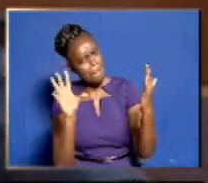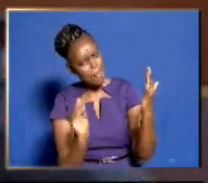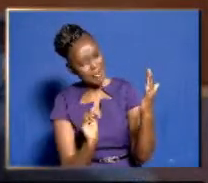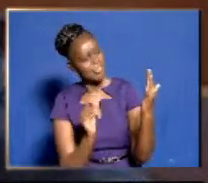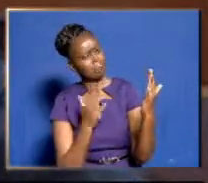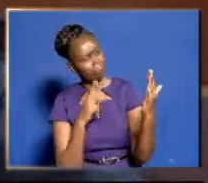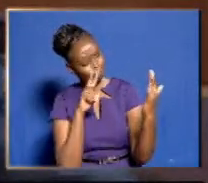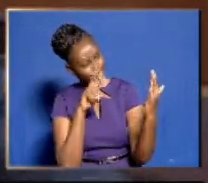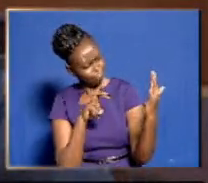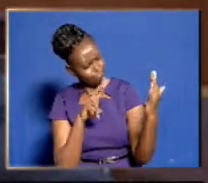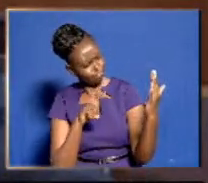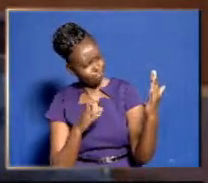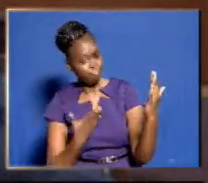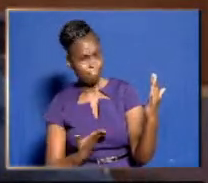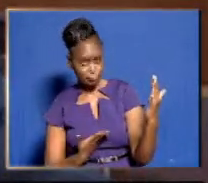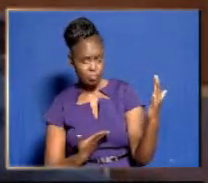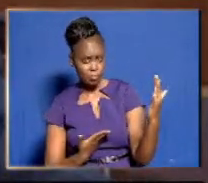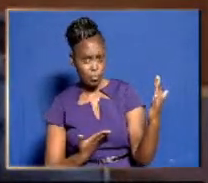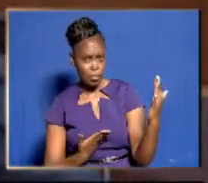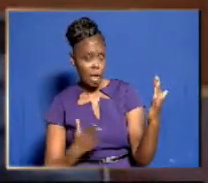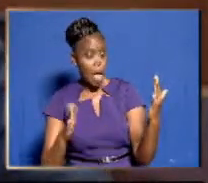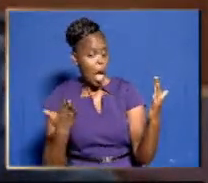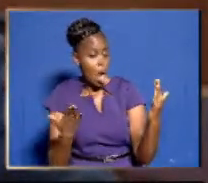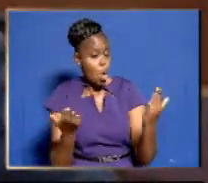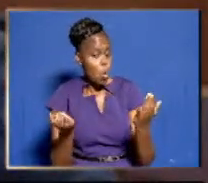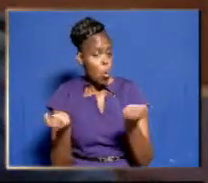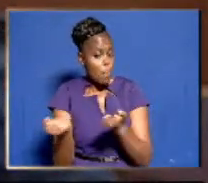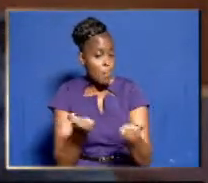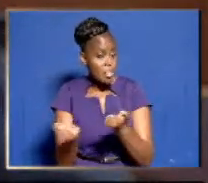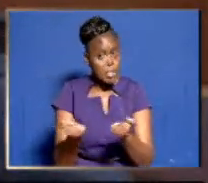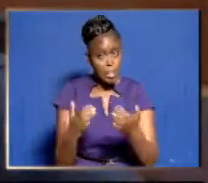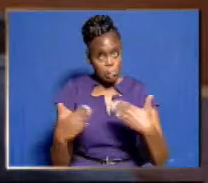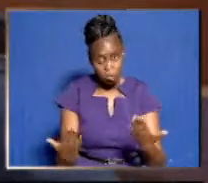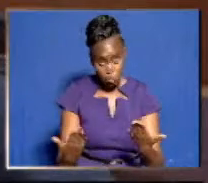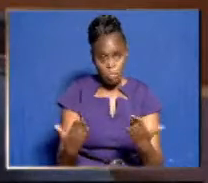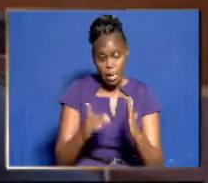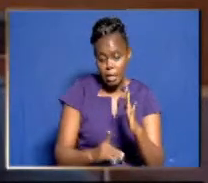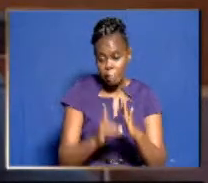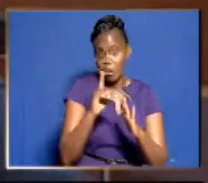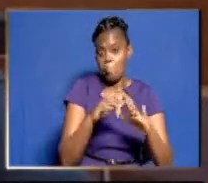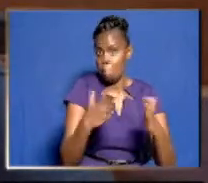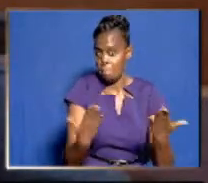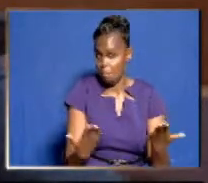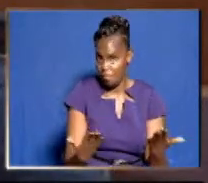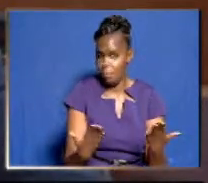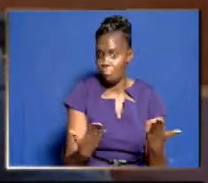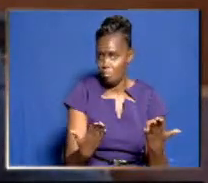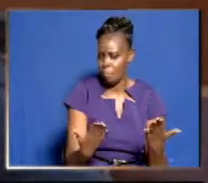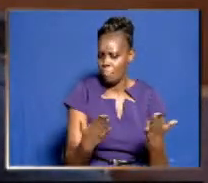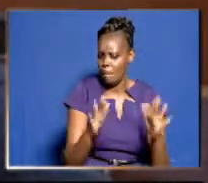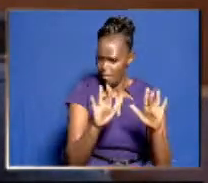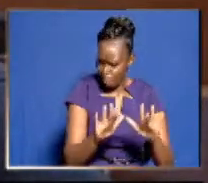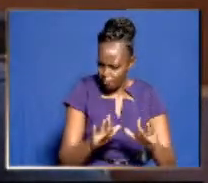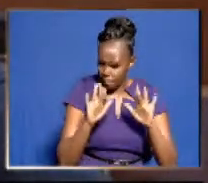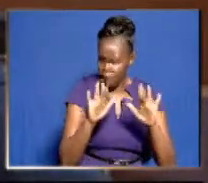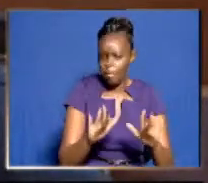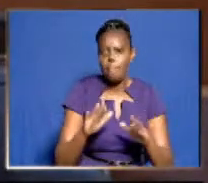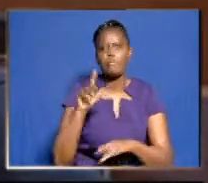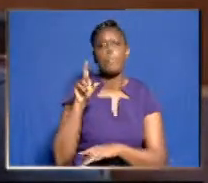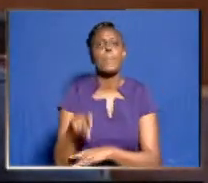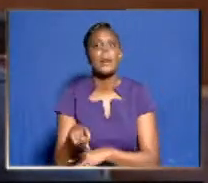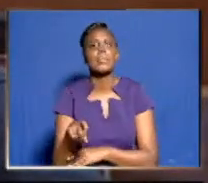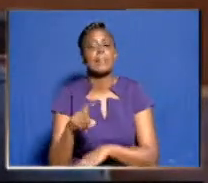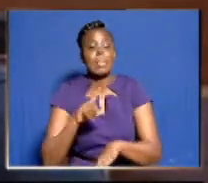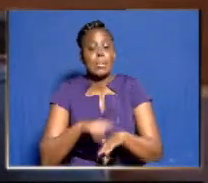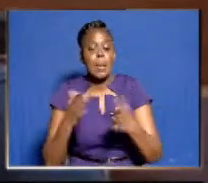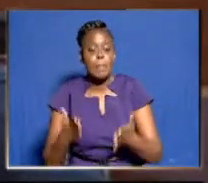at the way we are investing the money, and more so the development budget. And I think time has come when